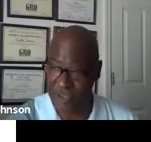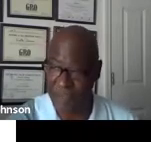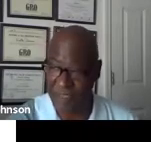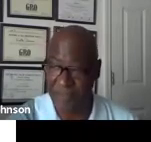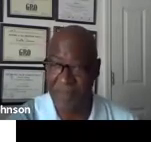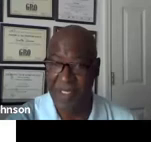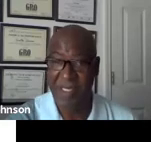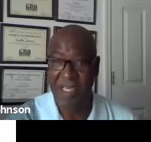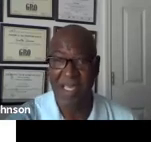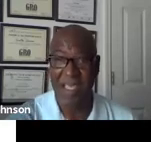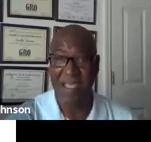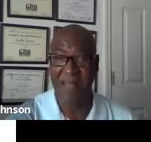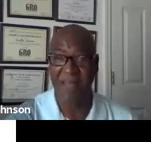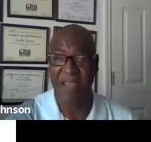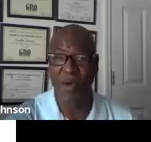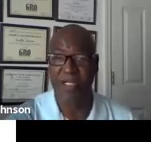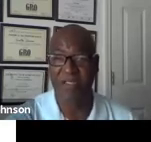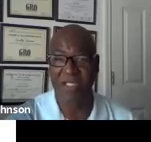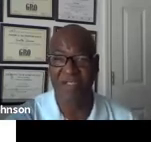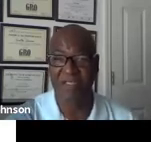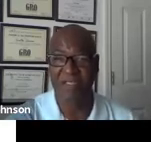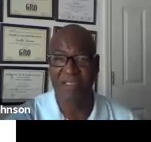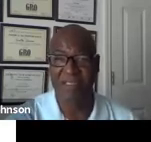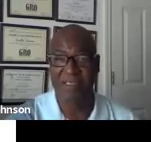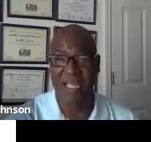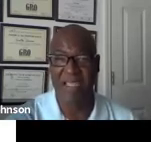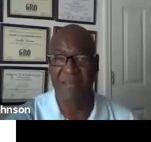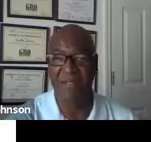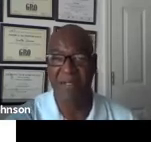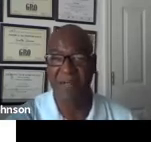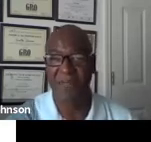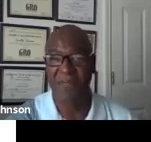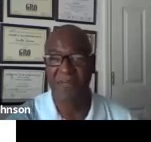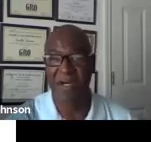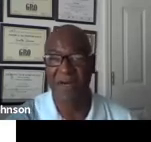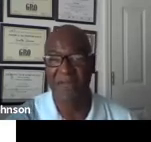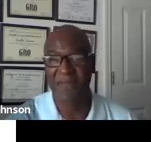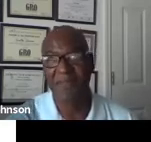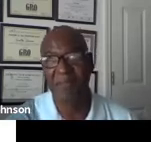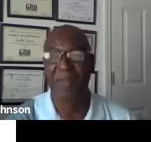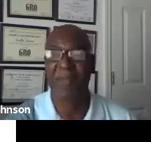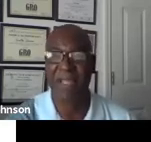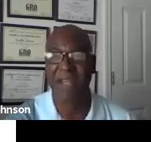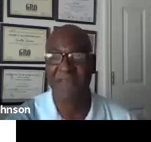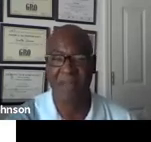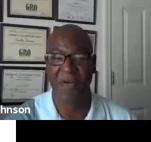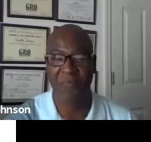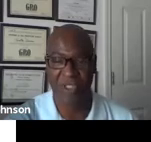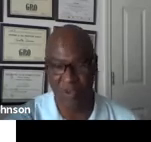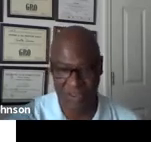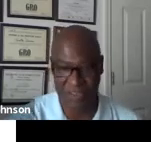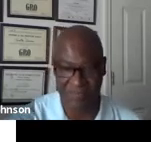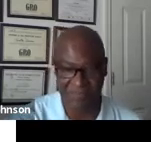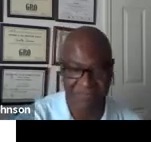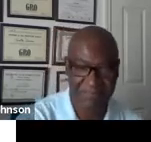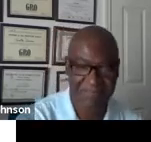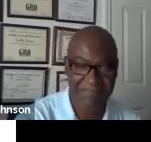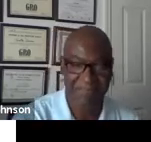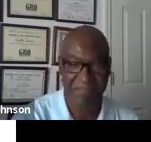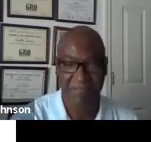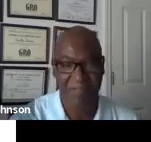intellectual disability. And that organization is named, uh, Boone County family resources.